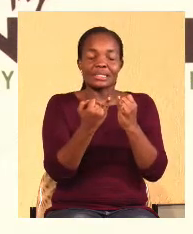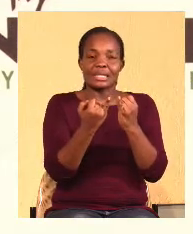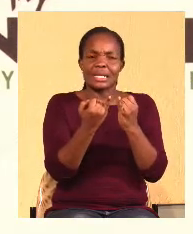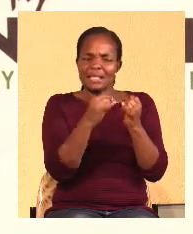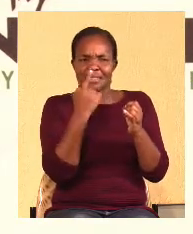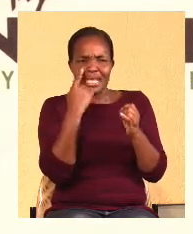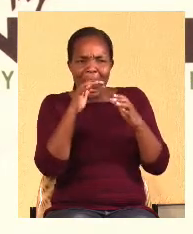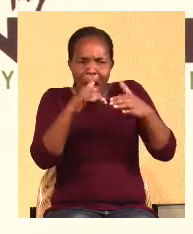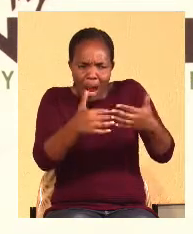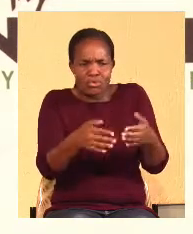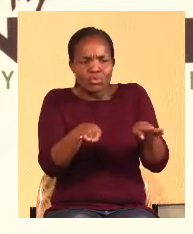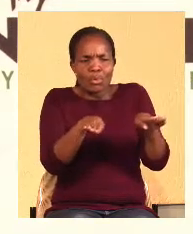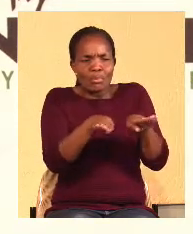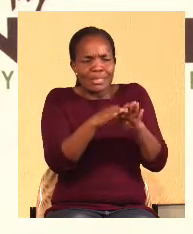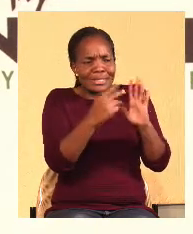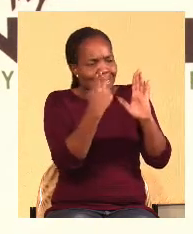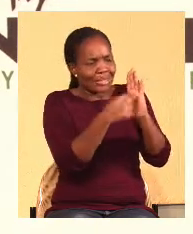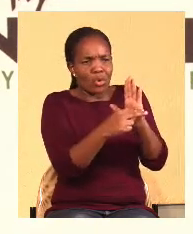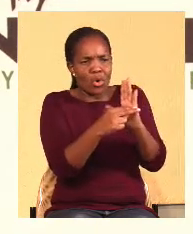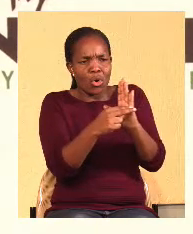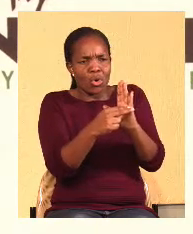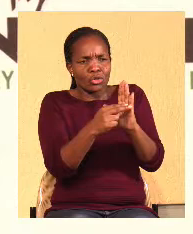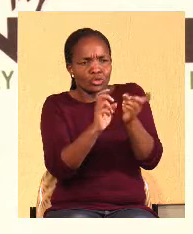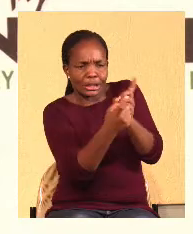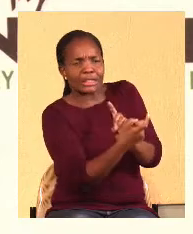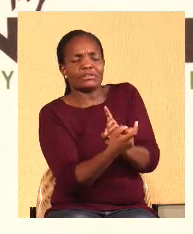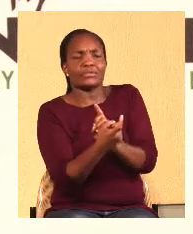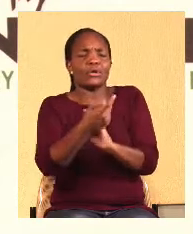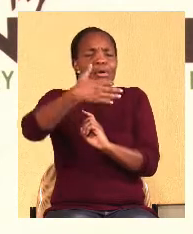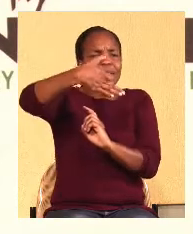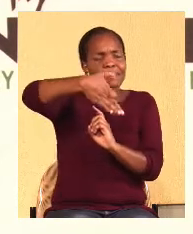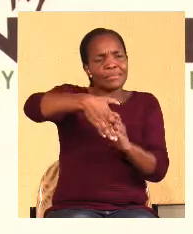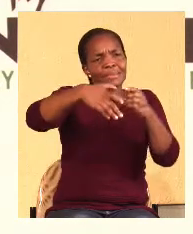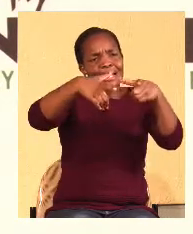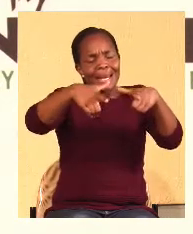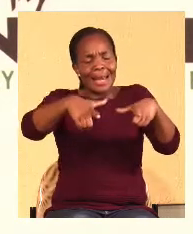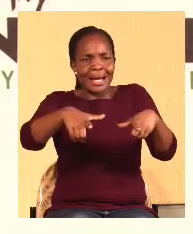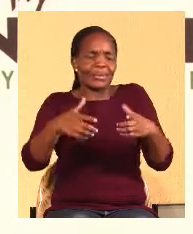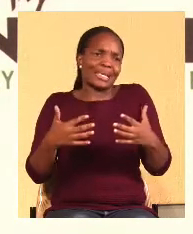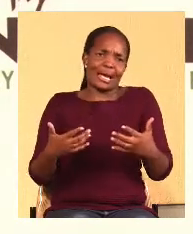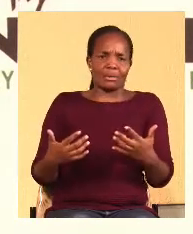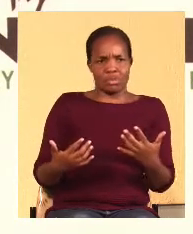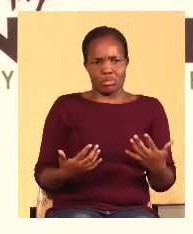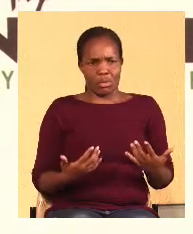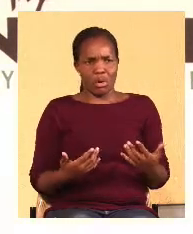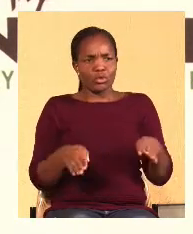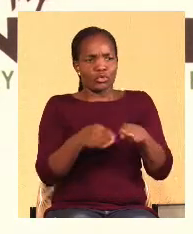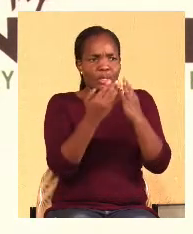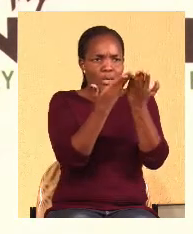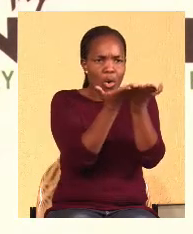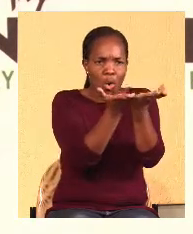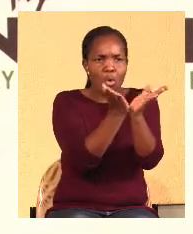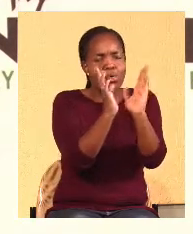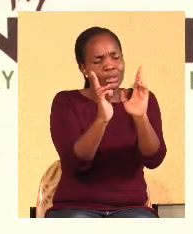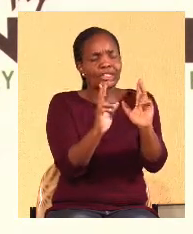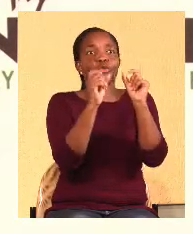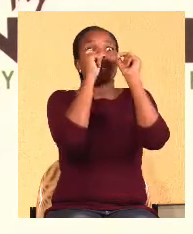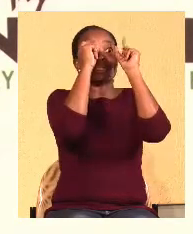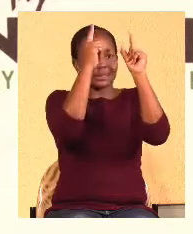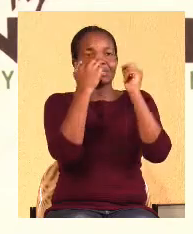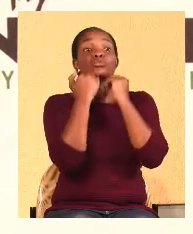language stations so that we can explain this law to the nation. So we believe that in doing so, we shall be able to then achieve the